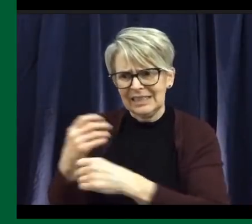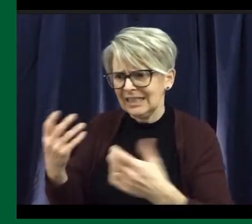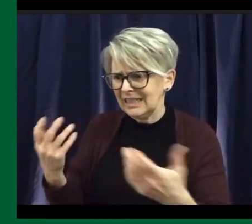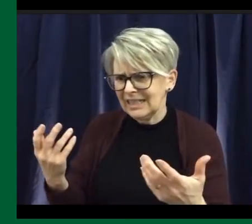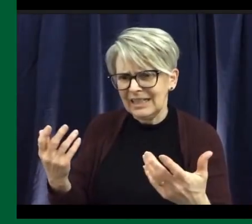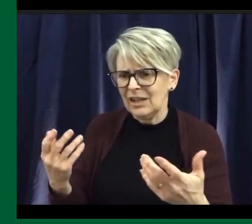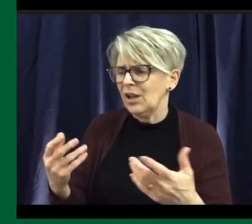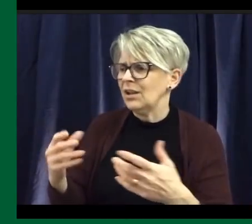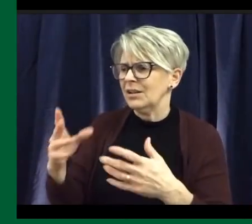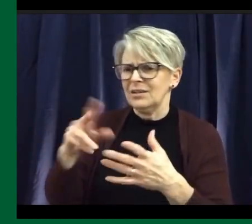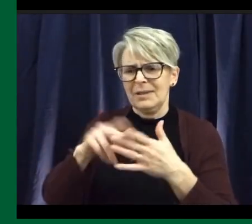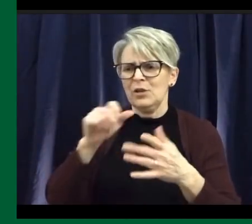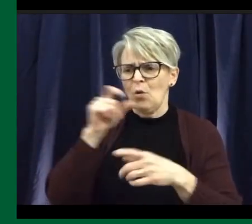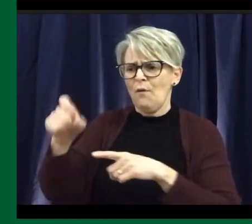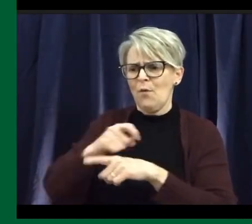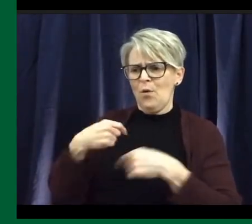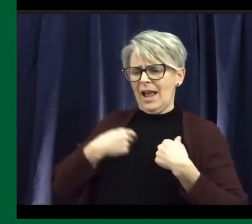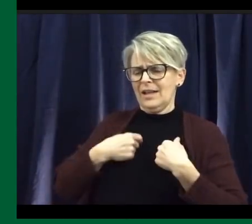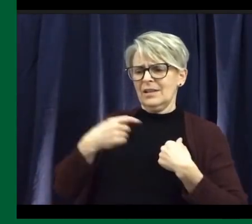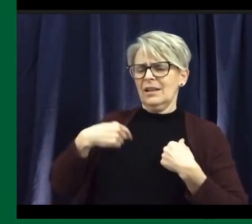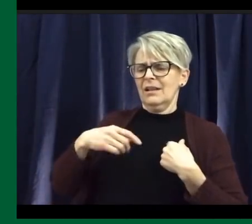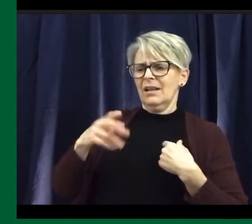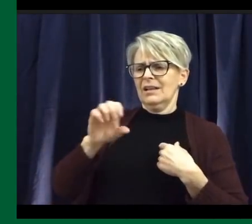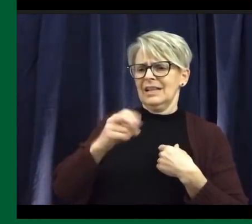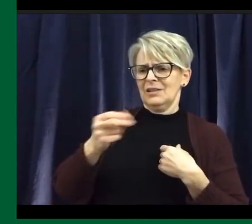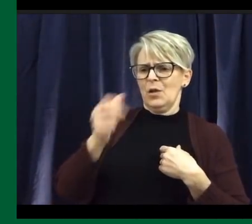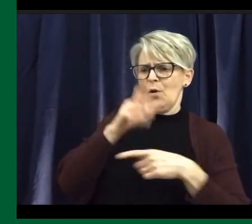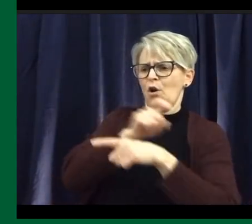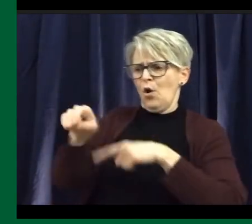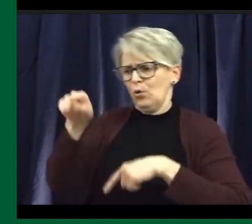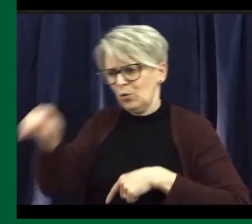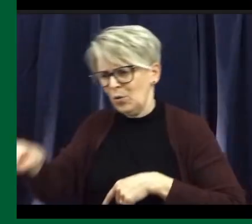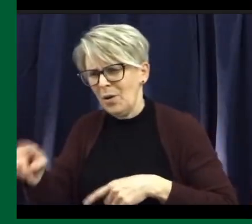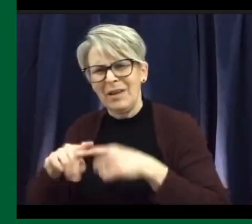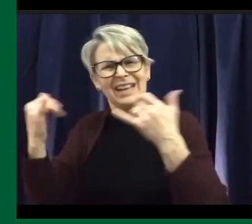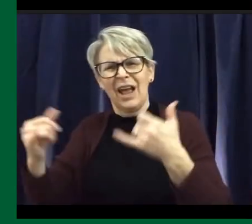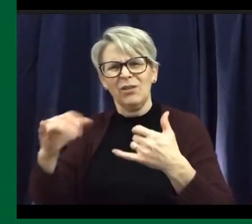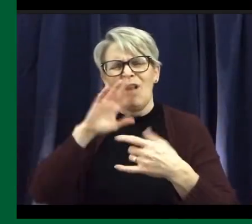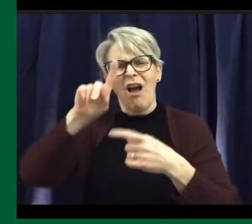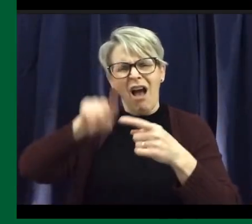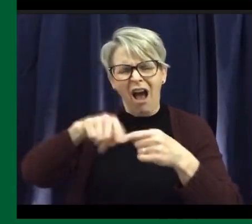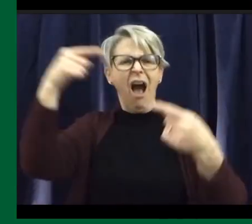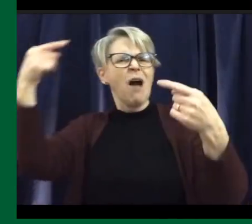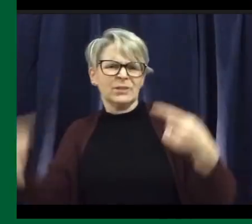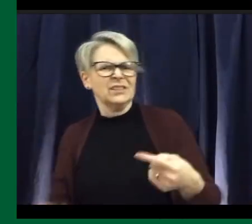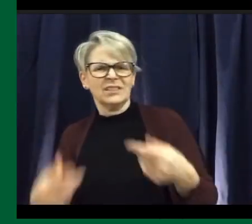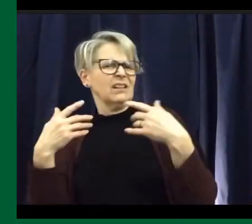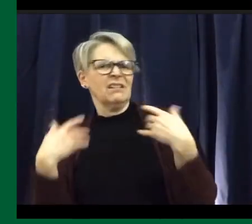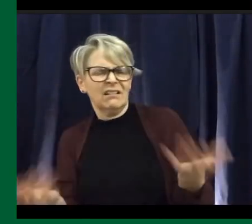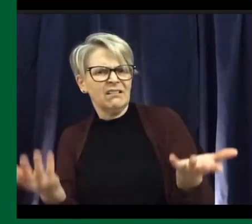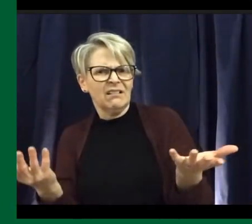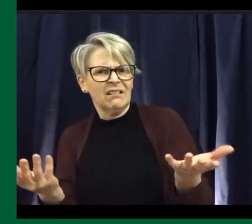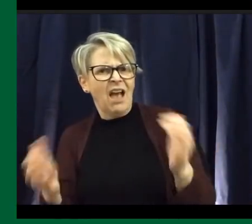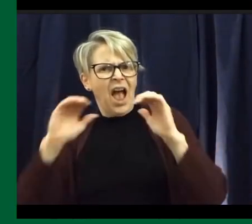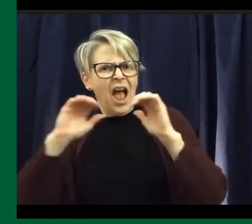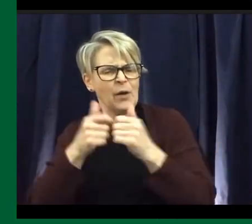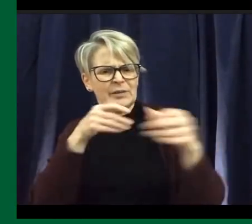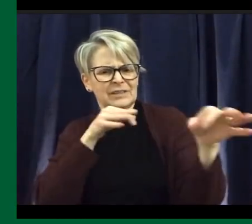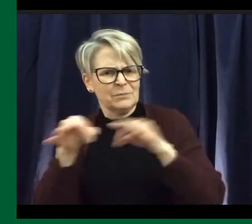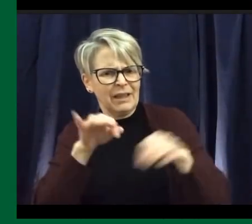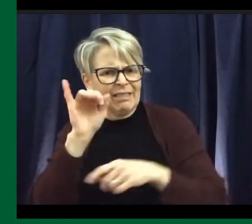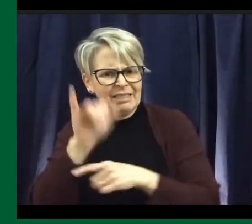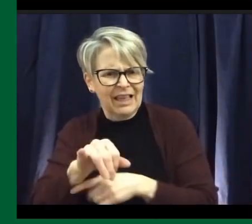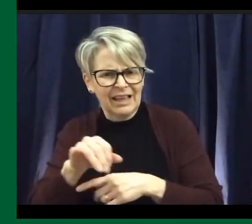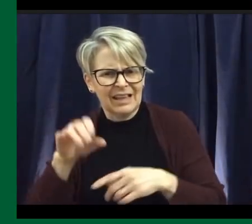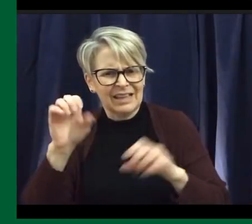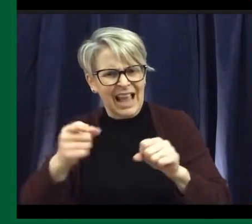us, we'll call you. And now I'm hearing something that's completely the opposite. So how do you explain that? And can you understand